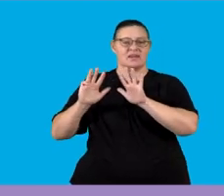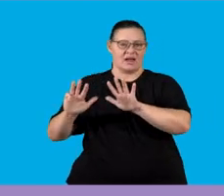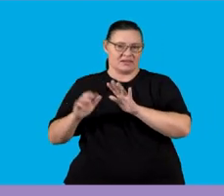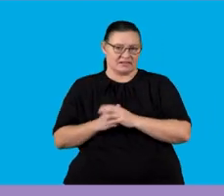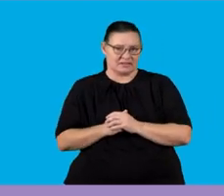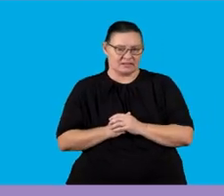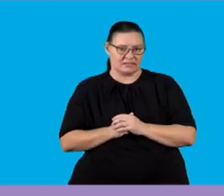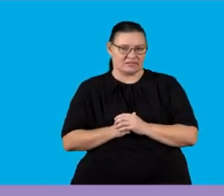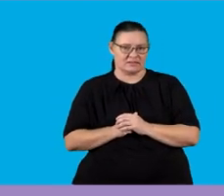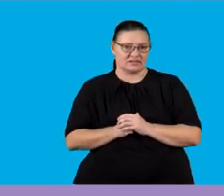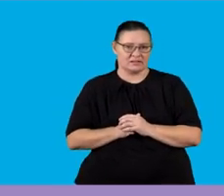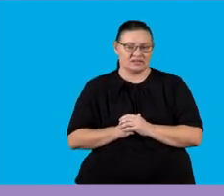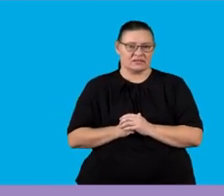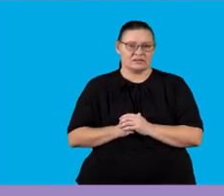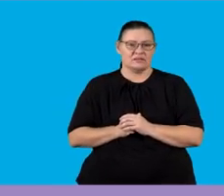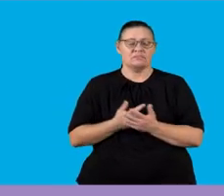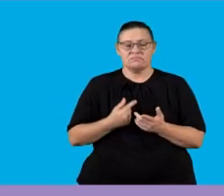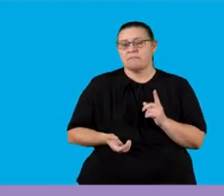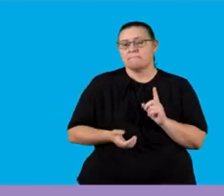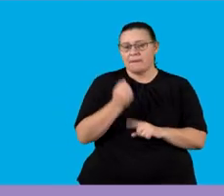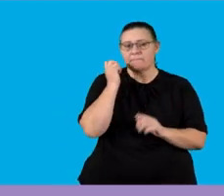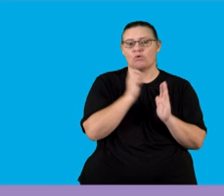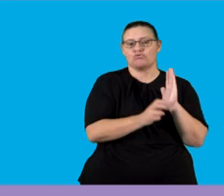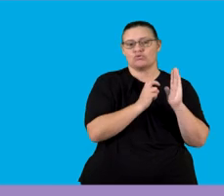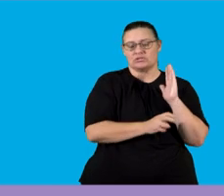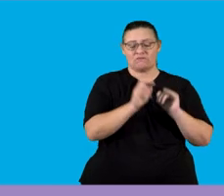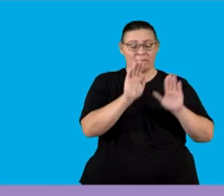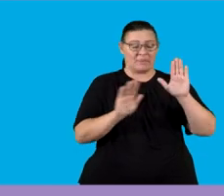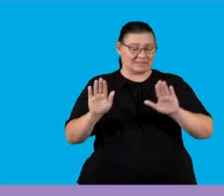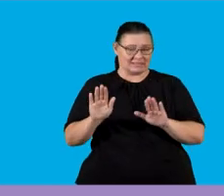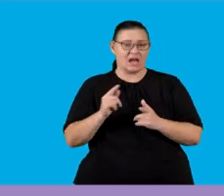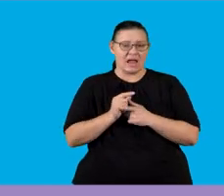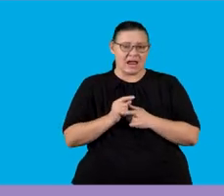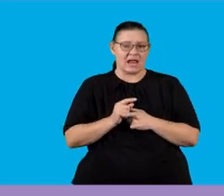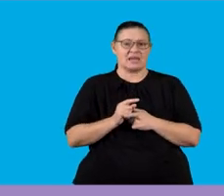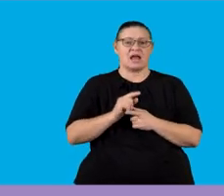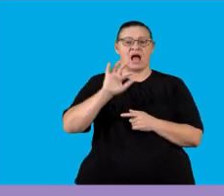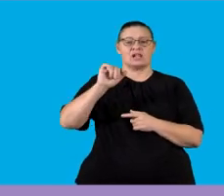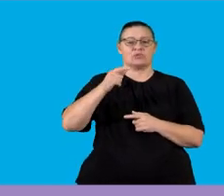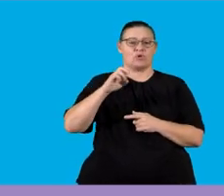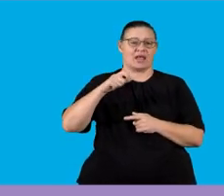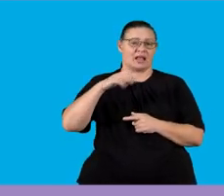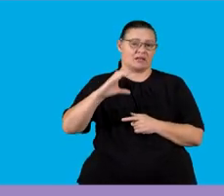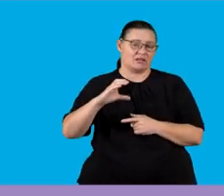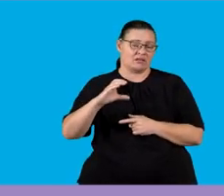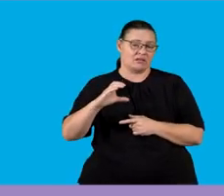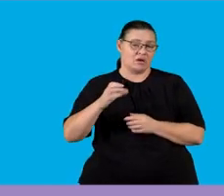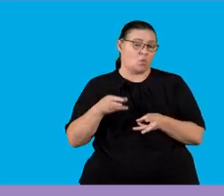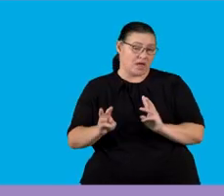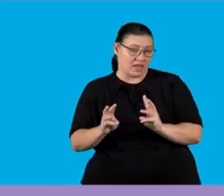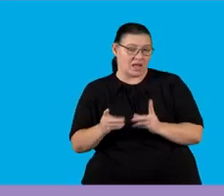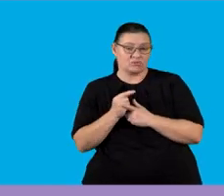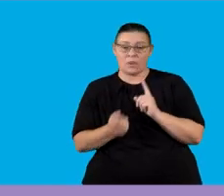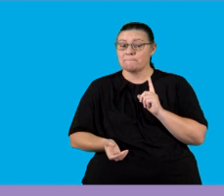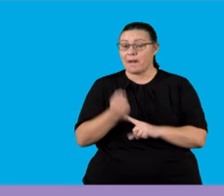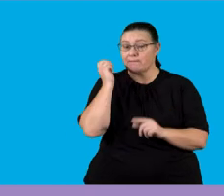to determine that rule, remember we need to understand how we move from the first term to the second term and from the second